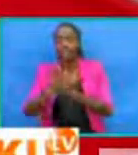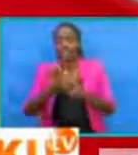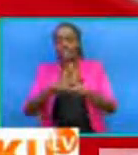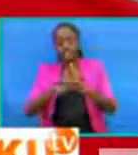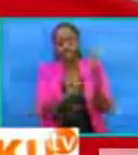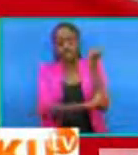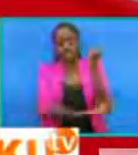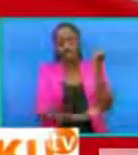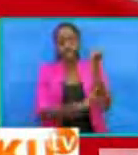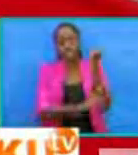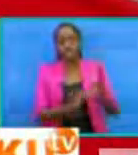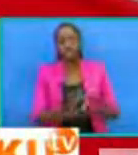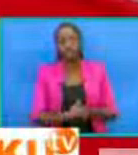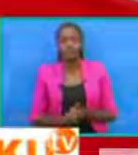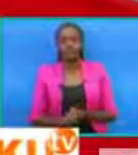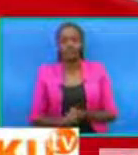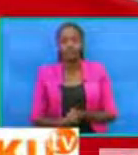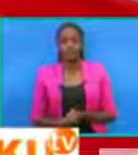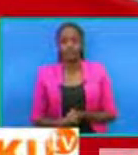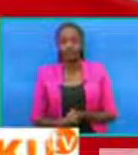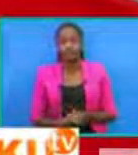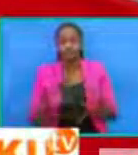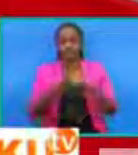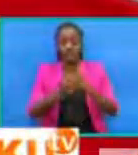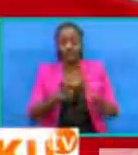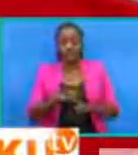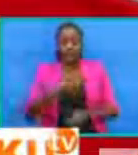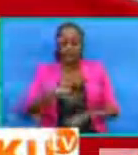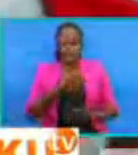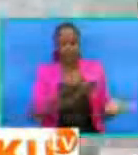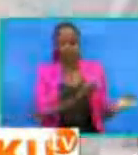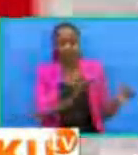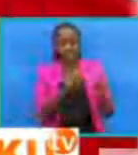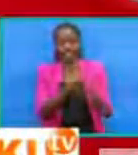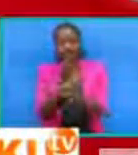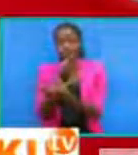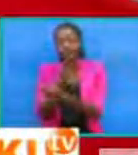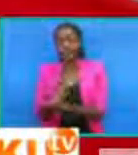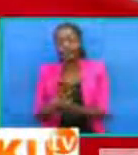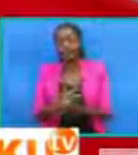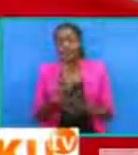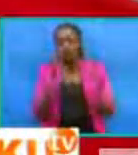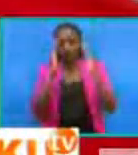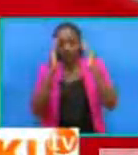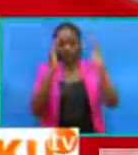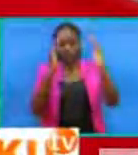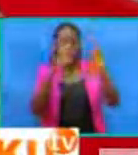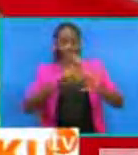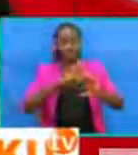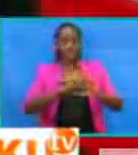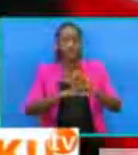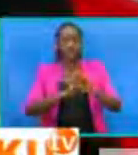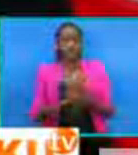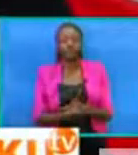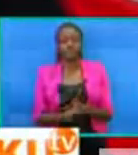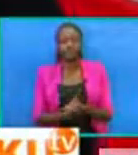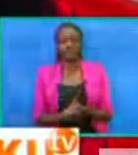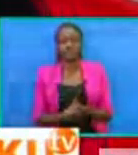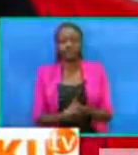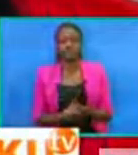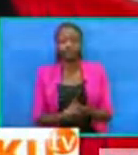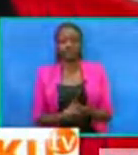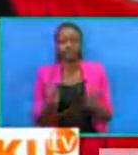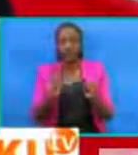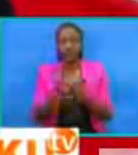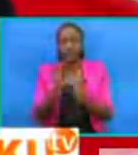International Symposium. And feel welcome, feel free, and we look forward to interacting with